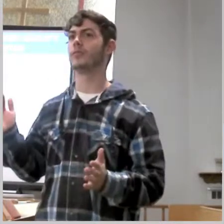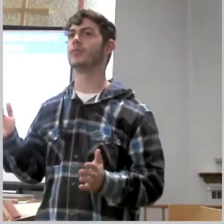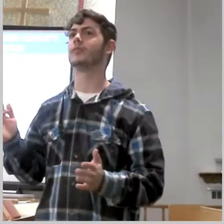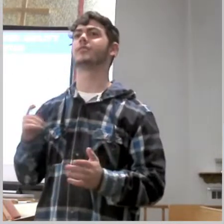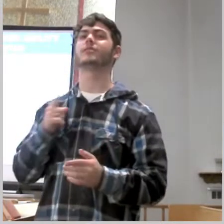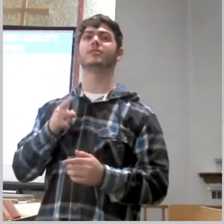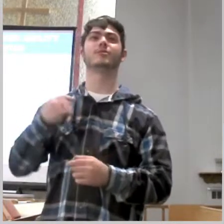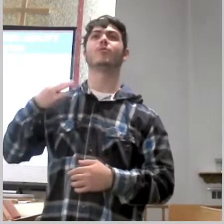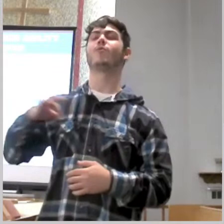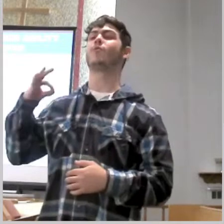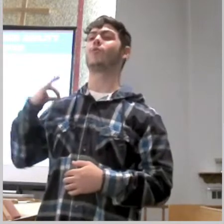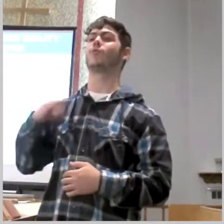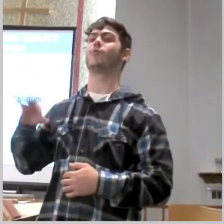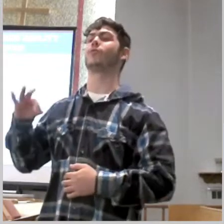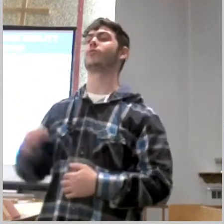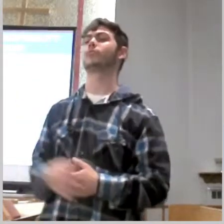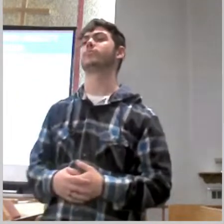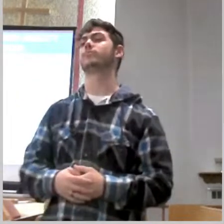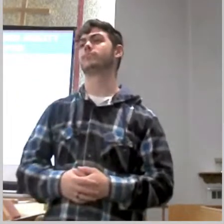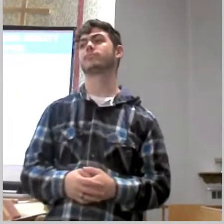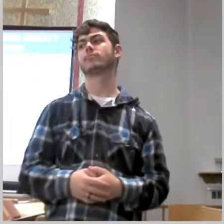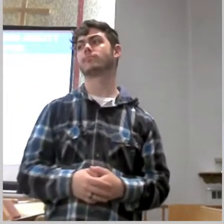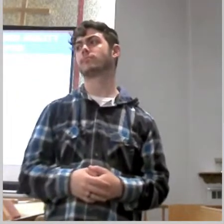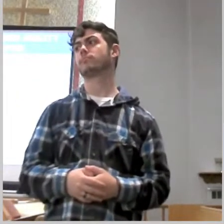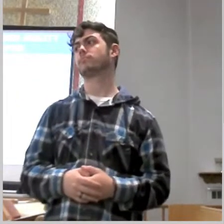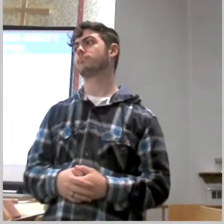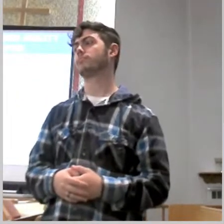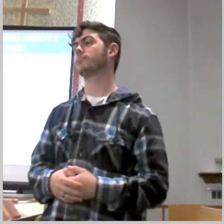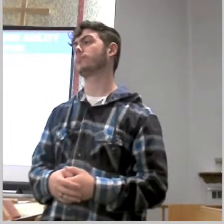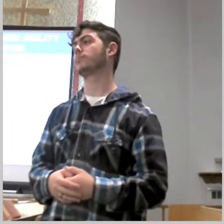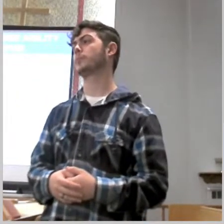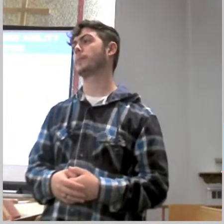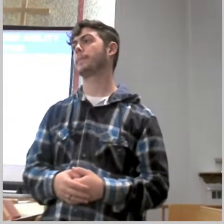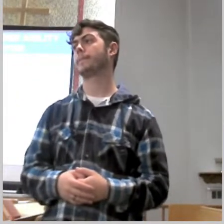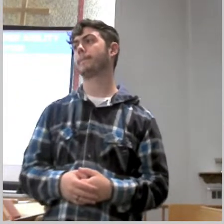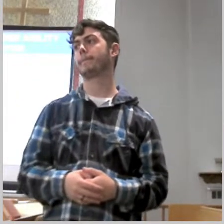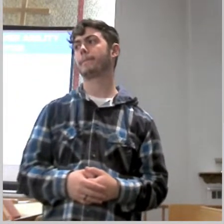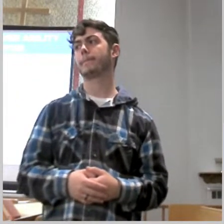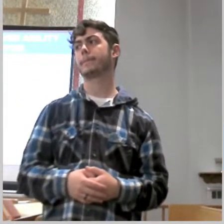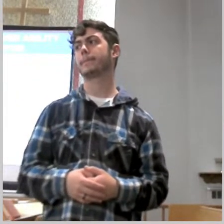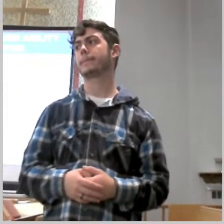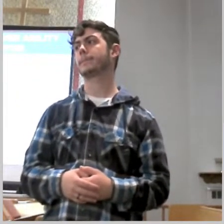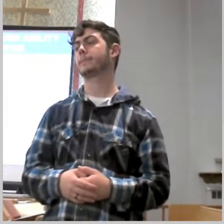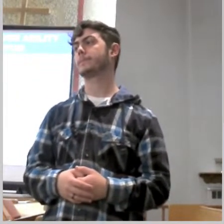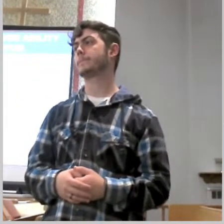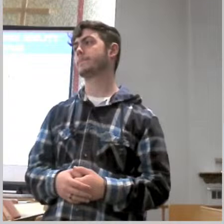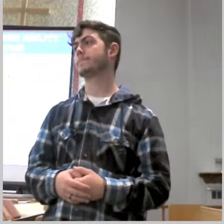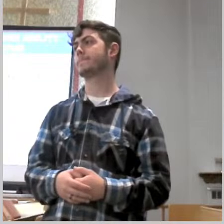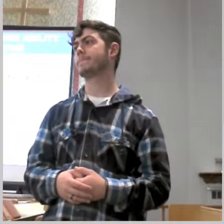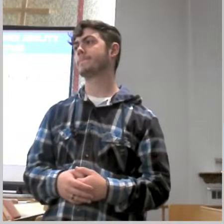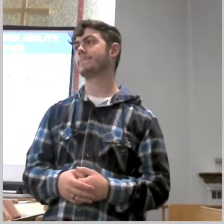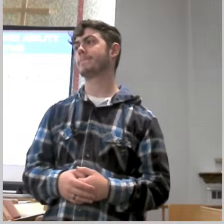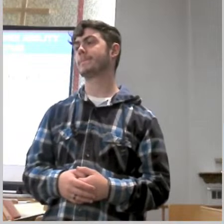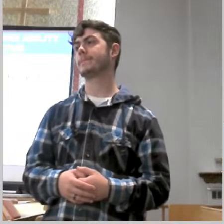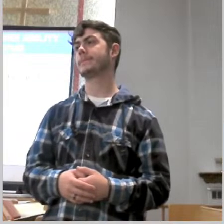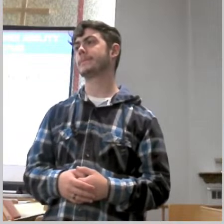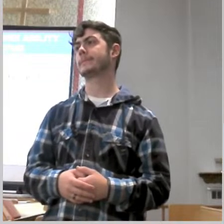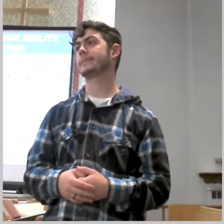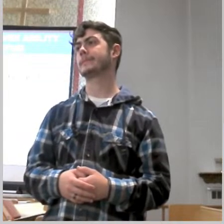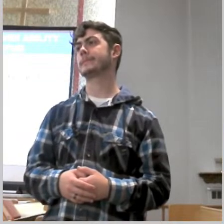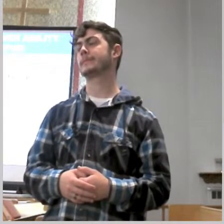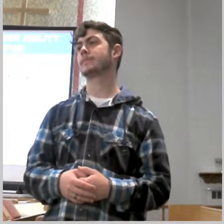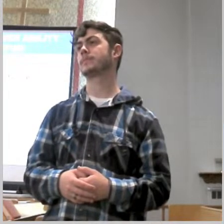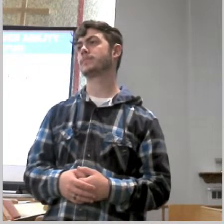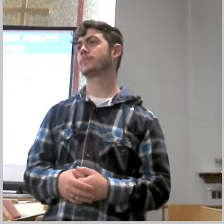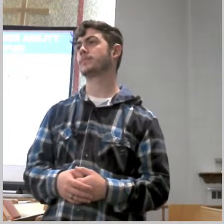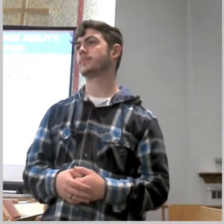in general. Whether it's my regular contribution, whether it's somebody on the streets, whoever it might be, somebody in need of benevolence. I